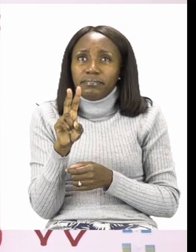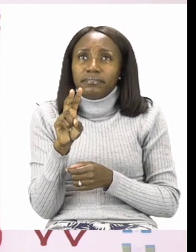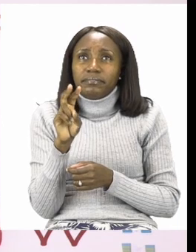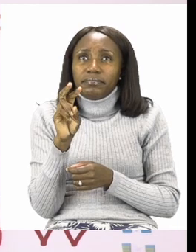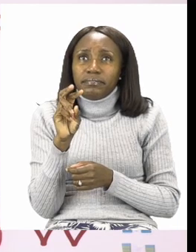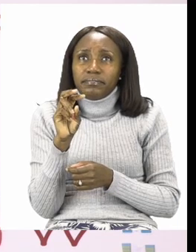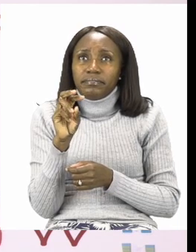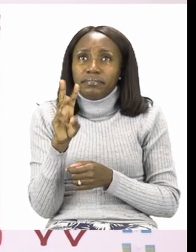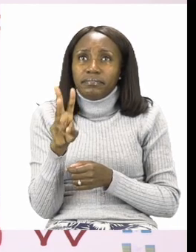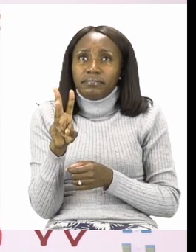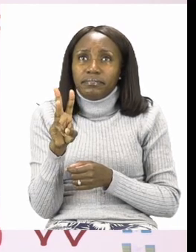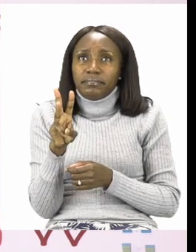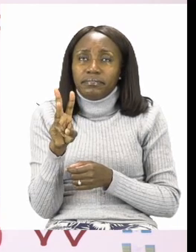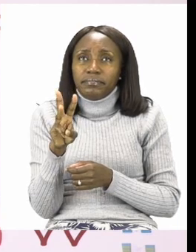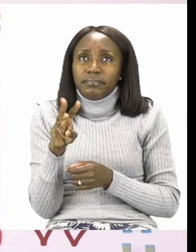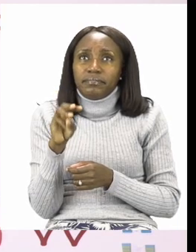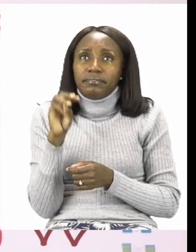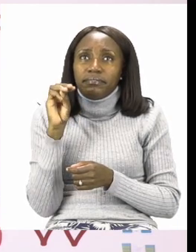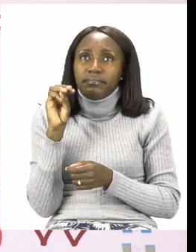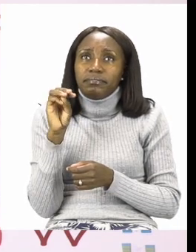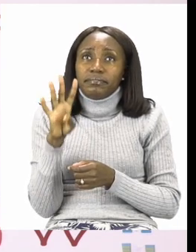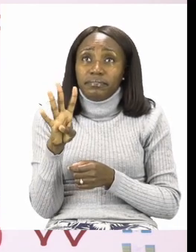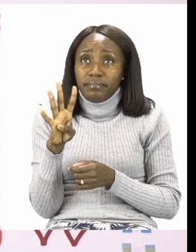2, 3,